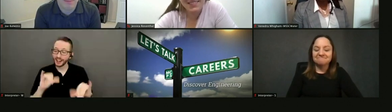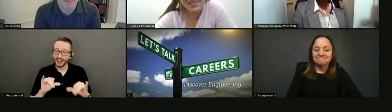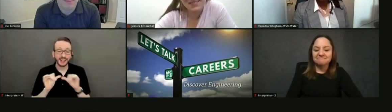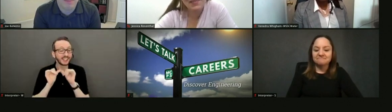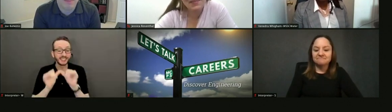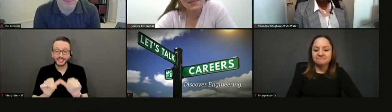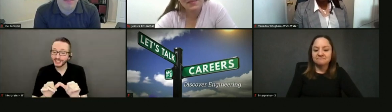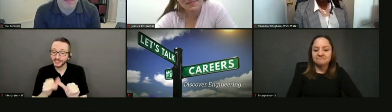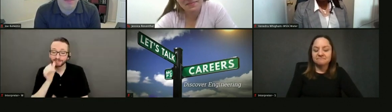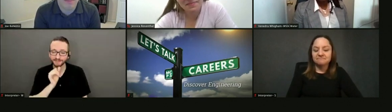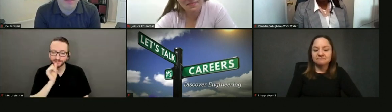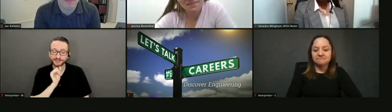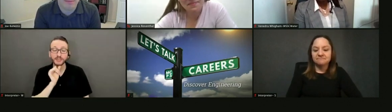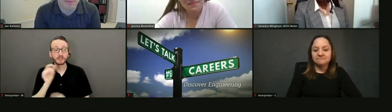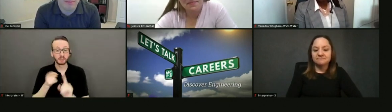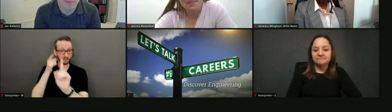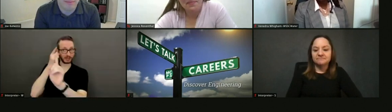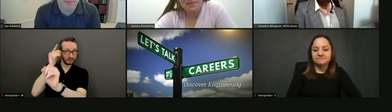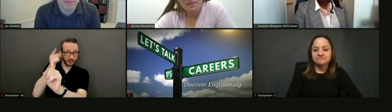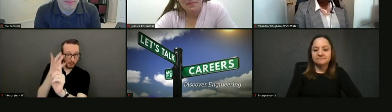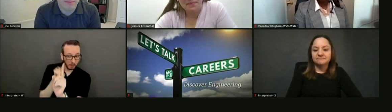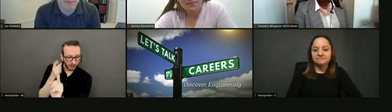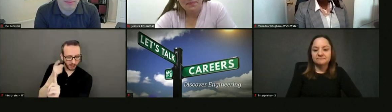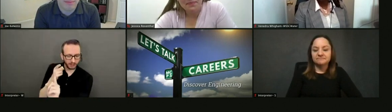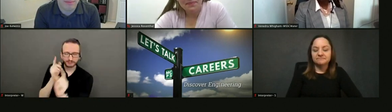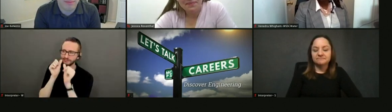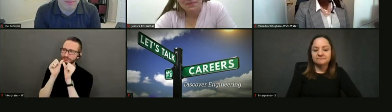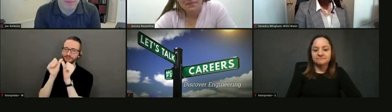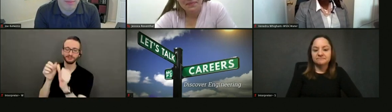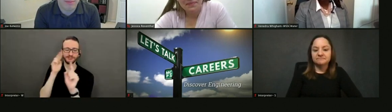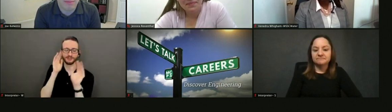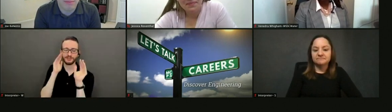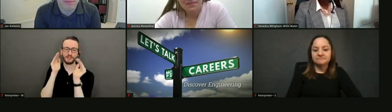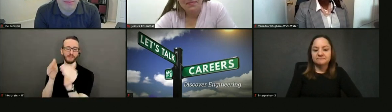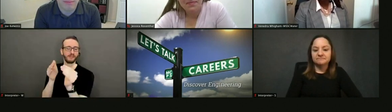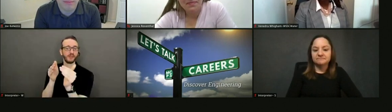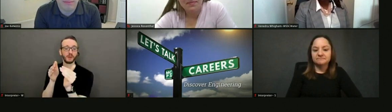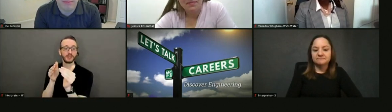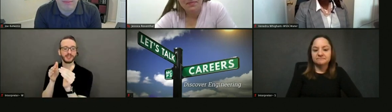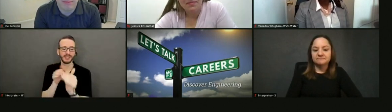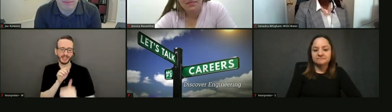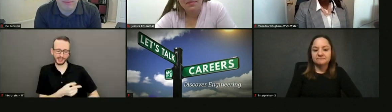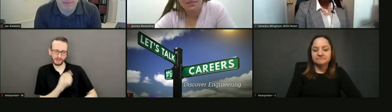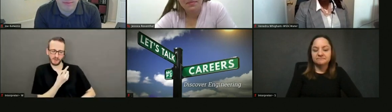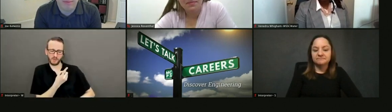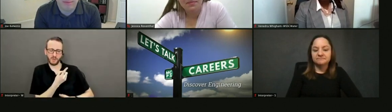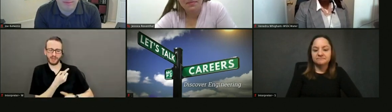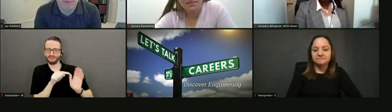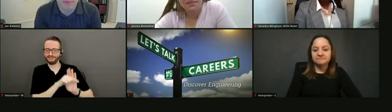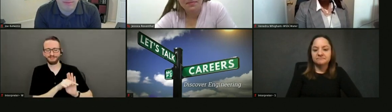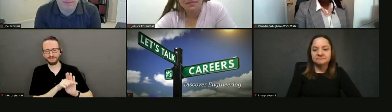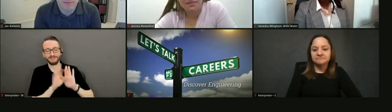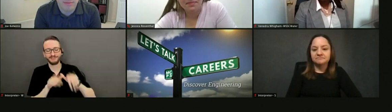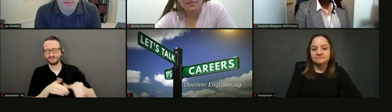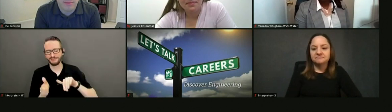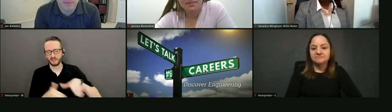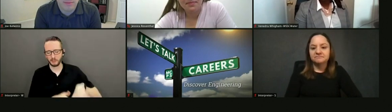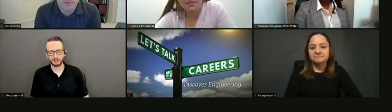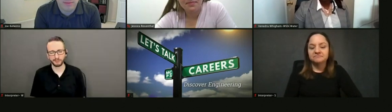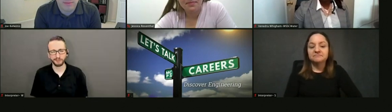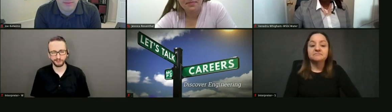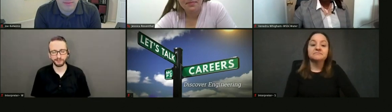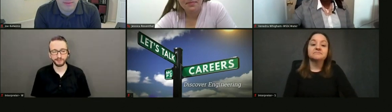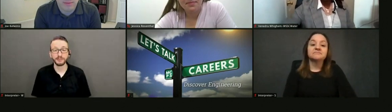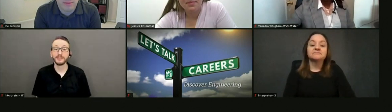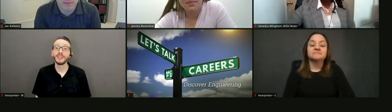Just keep your eye on what you want to do and focus, you know, beyond that small setback. Wonderful. And